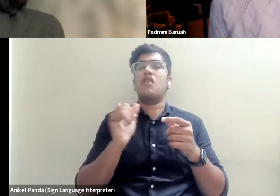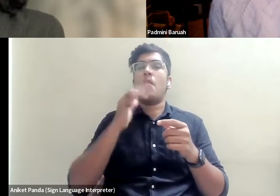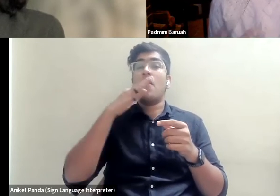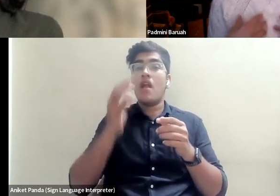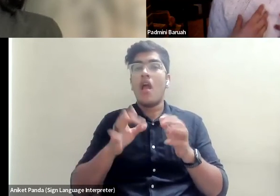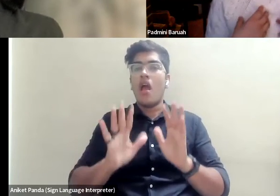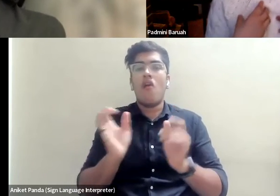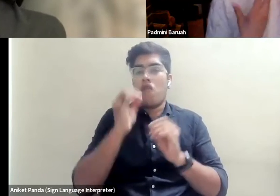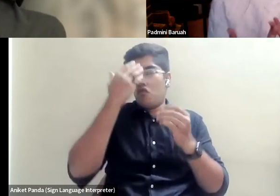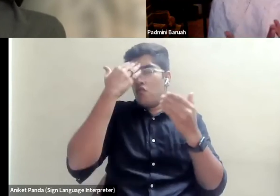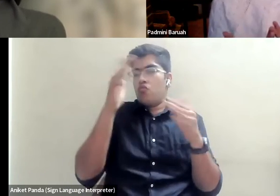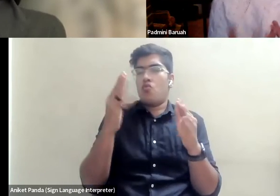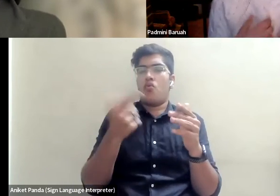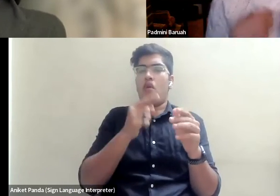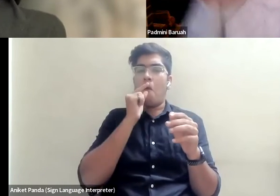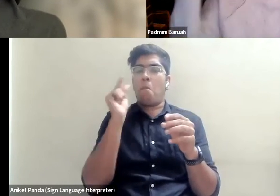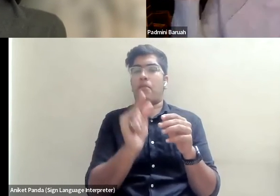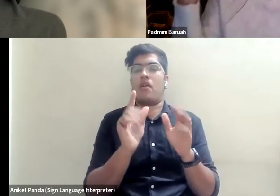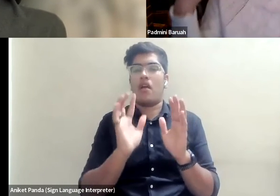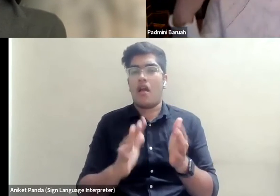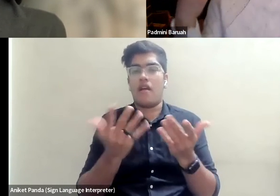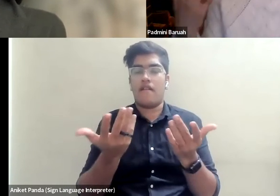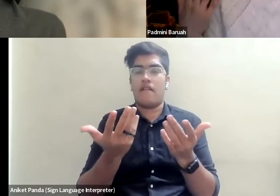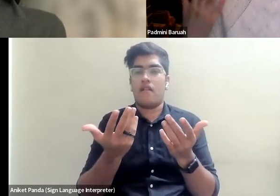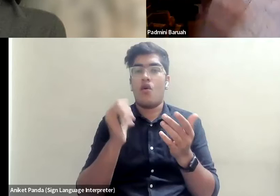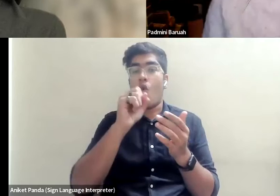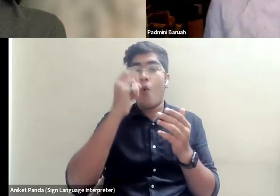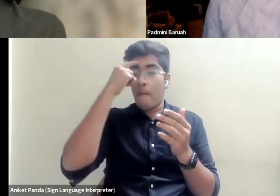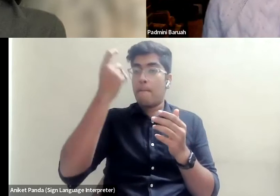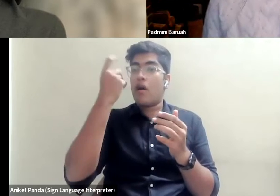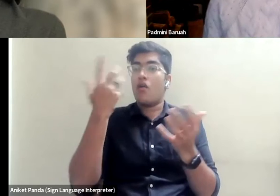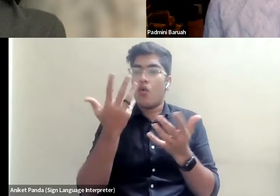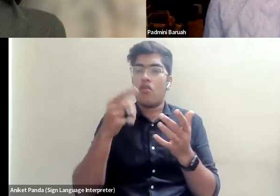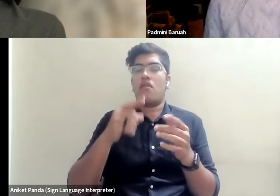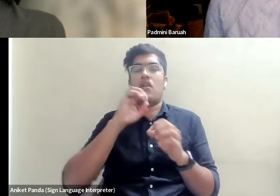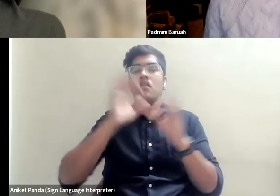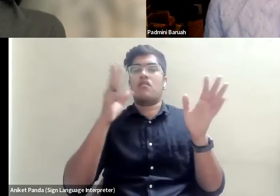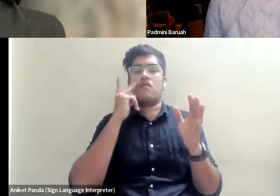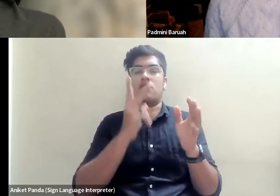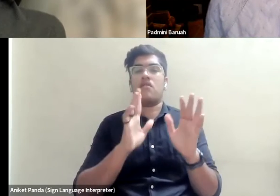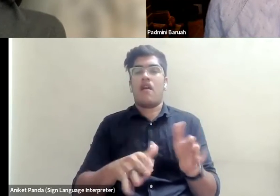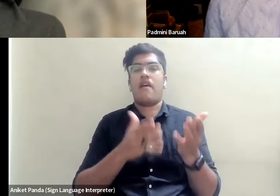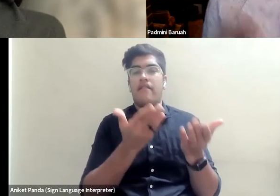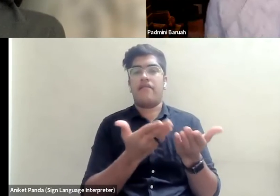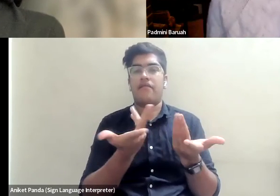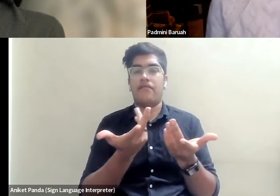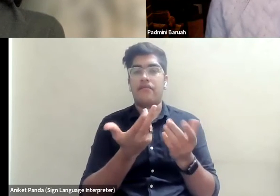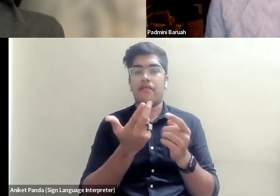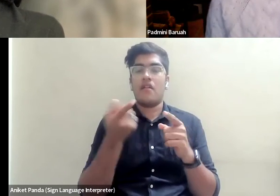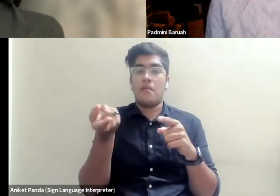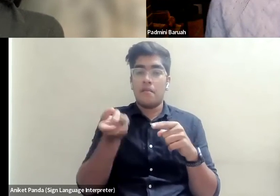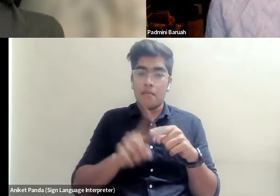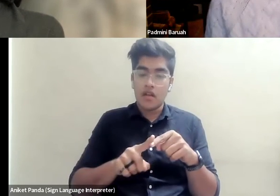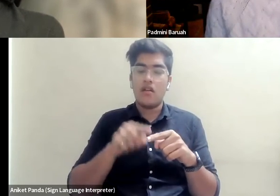in question. So that's already reflective of like where their brain was at, And then they also assume